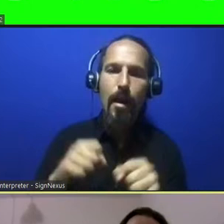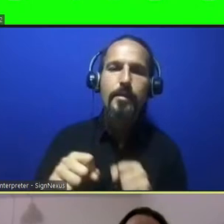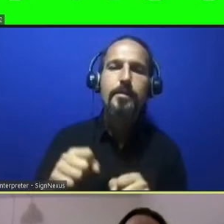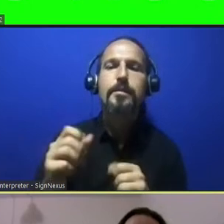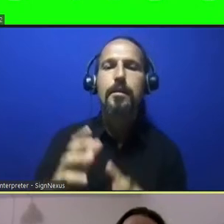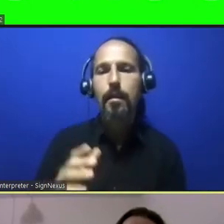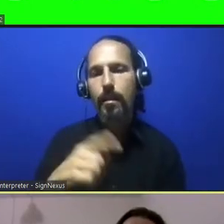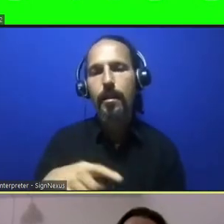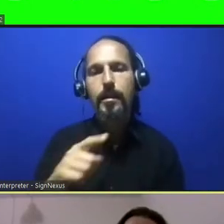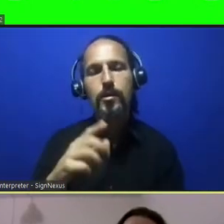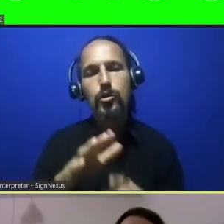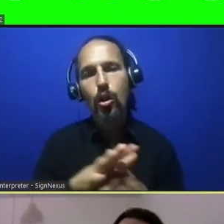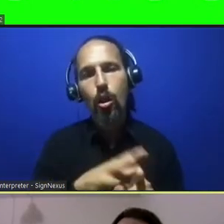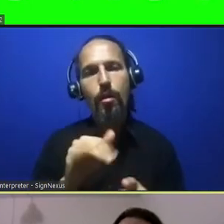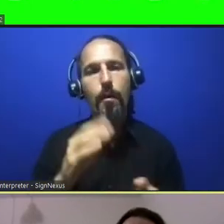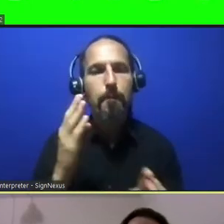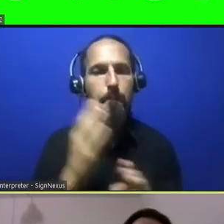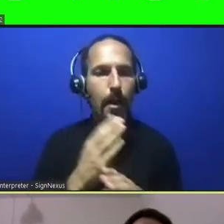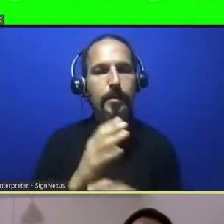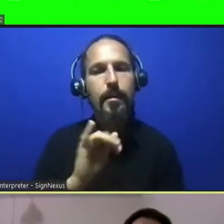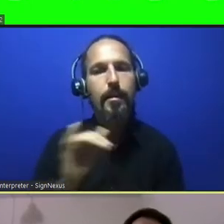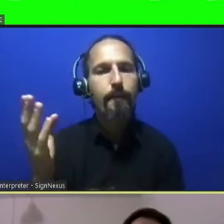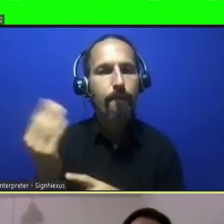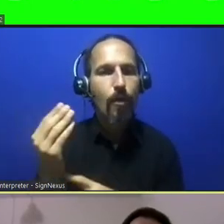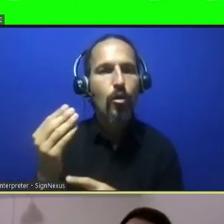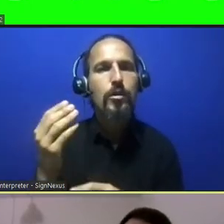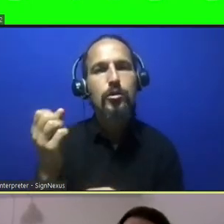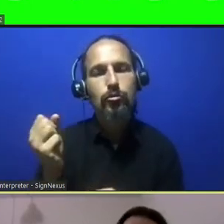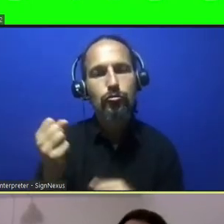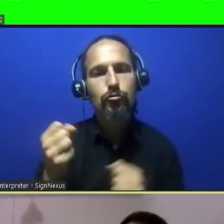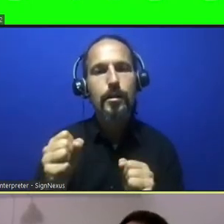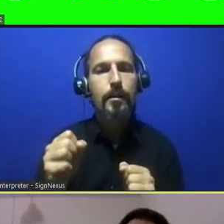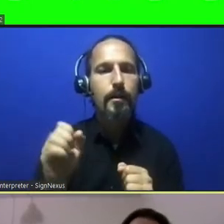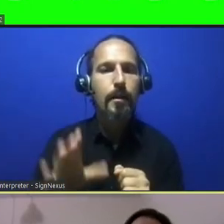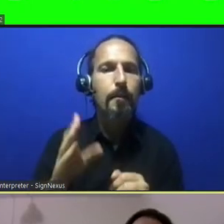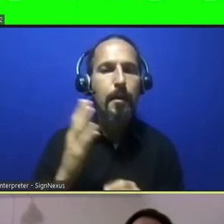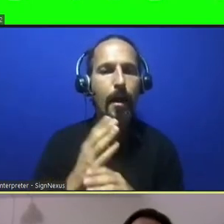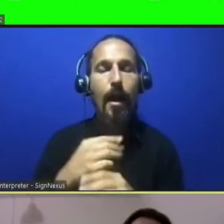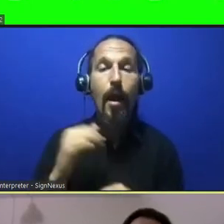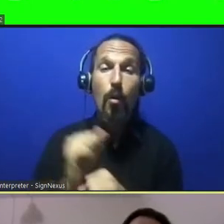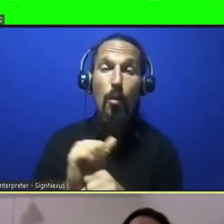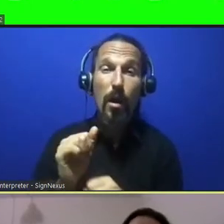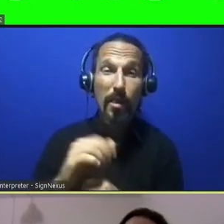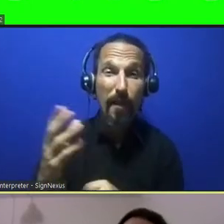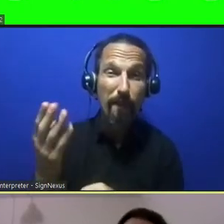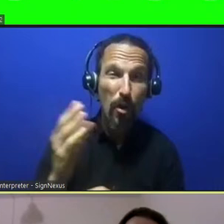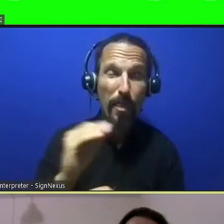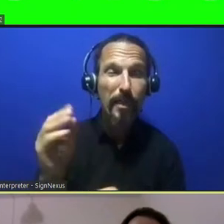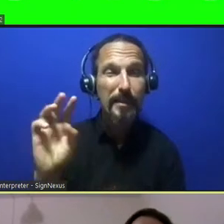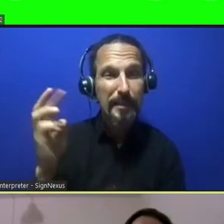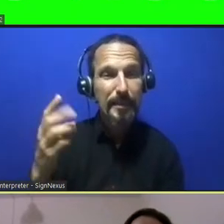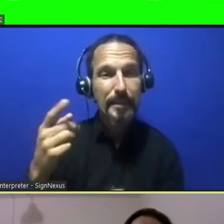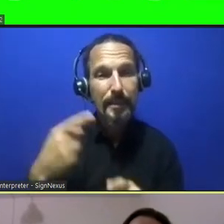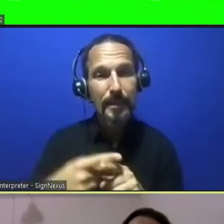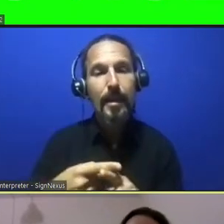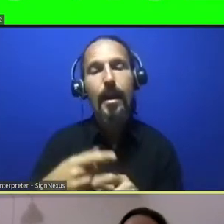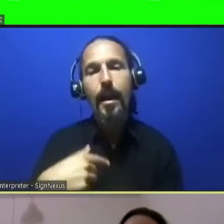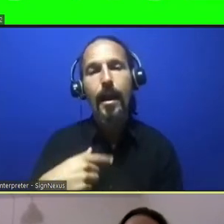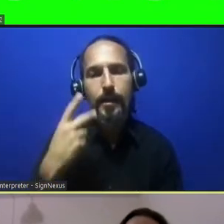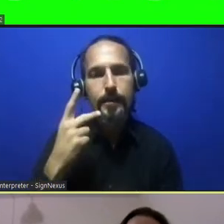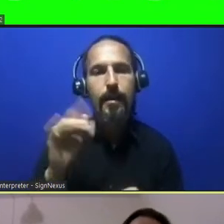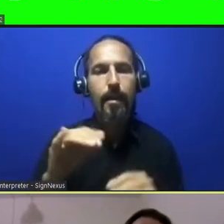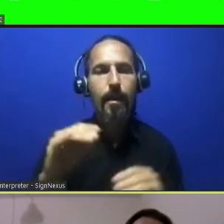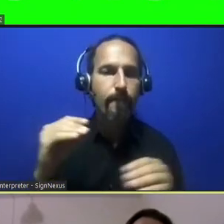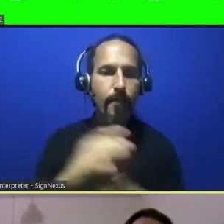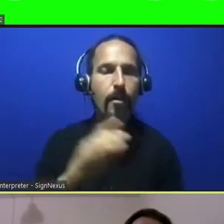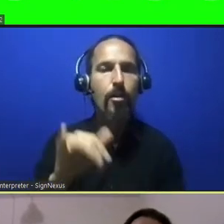buses we need more bus lanes like the 14th street busway i work right at 14th and 6th i see the effect that it has